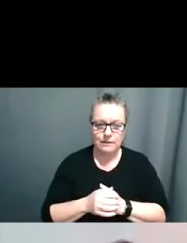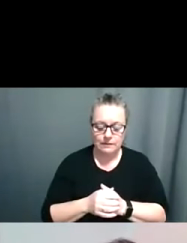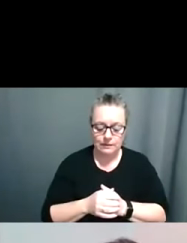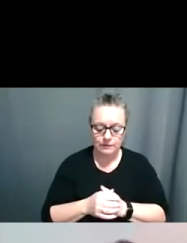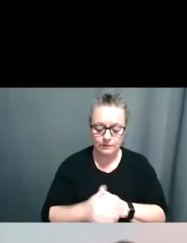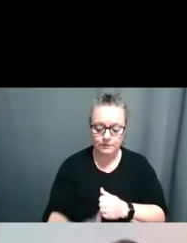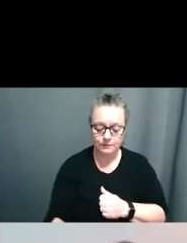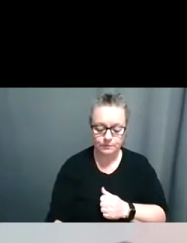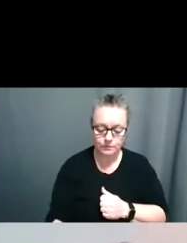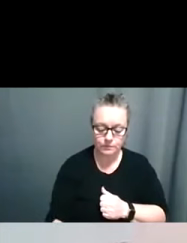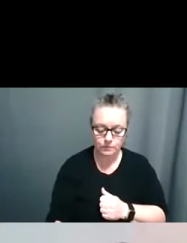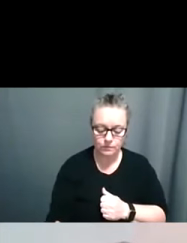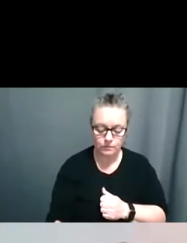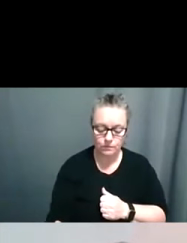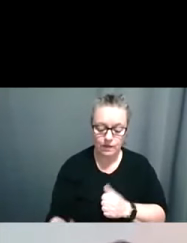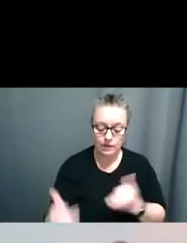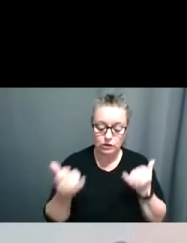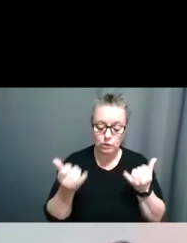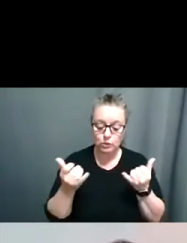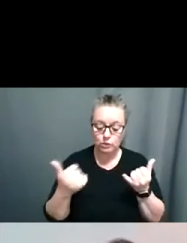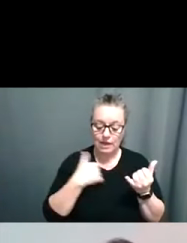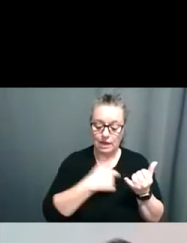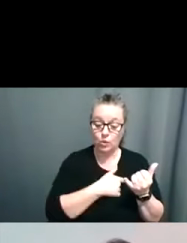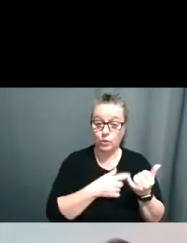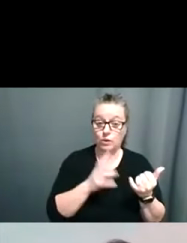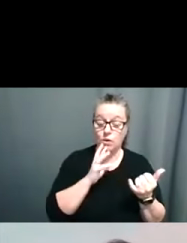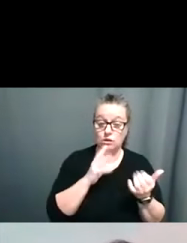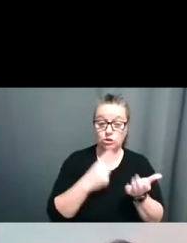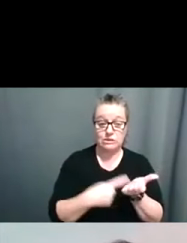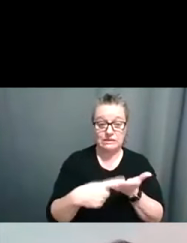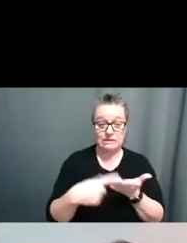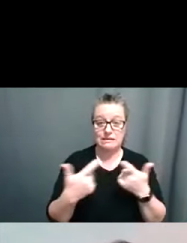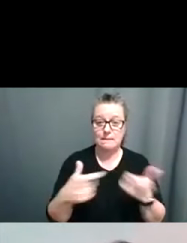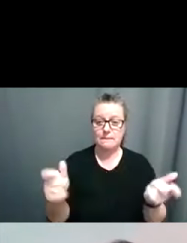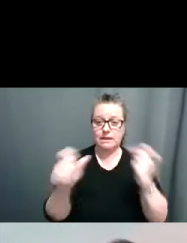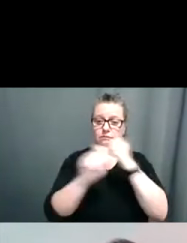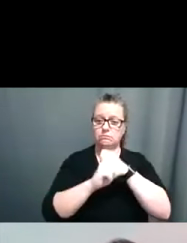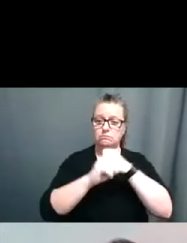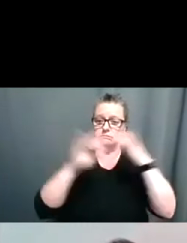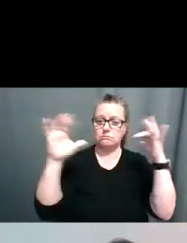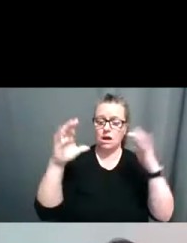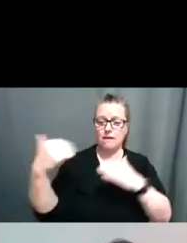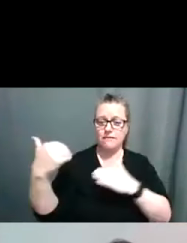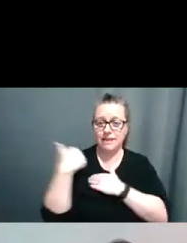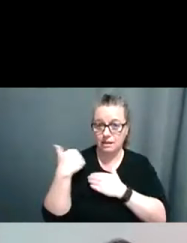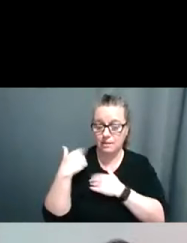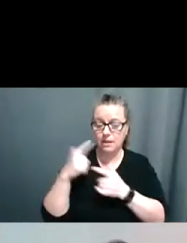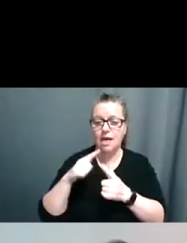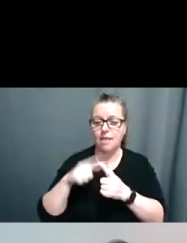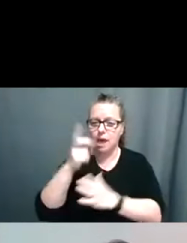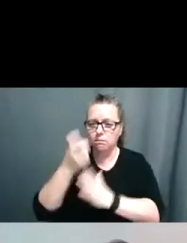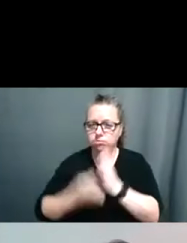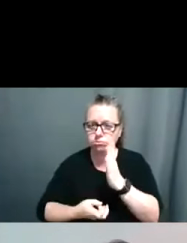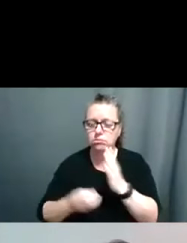So today we want to start by talking about the big picture of accountability, and then we're going to do a much deeper dive into